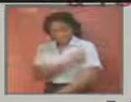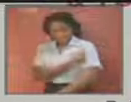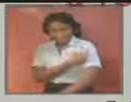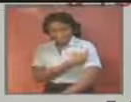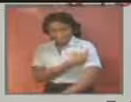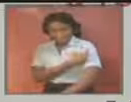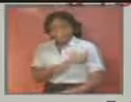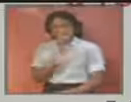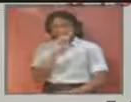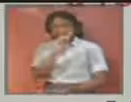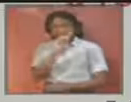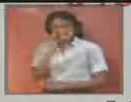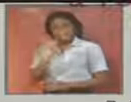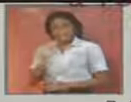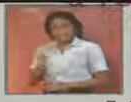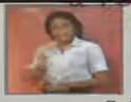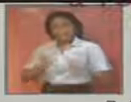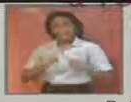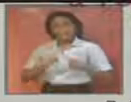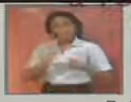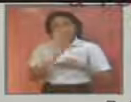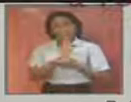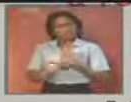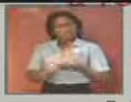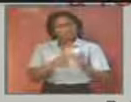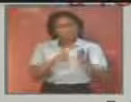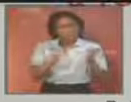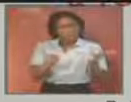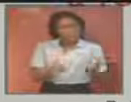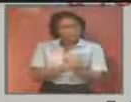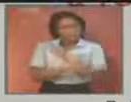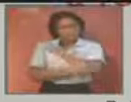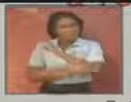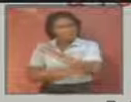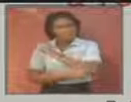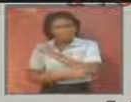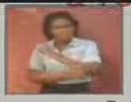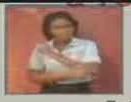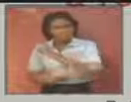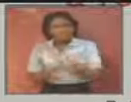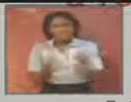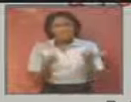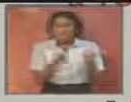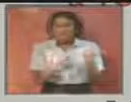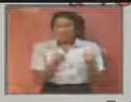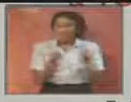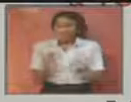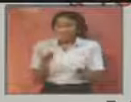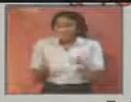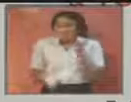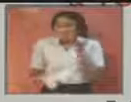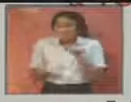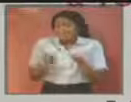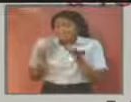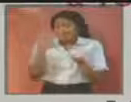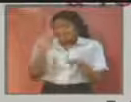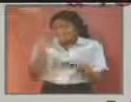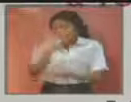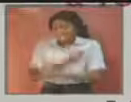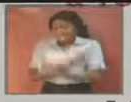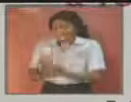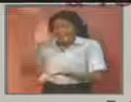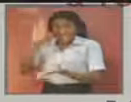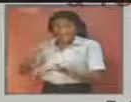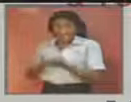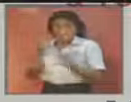has been happening in certain territories around the world is possibly because of shortages and of course because of research. They have been using a first dose